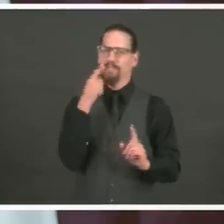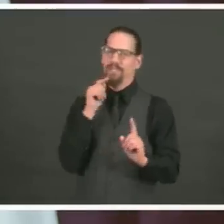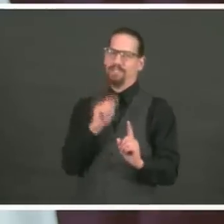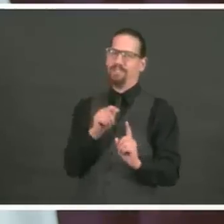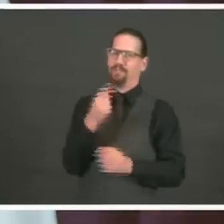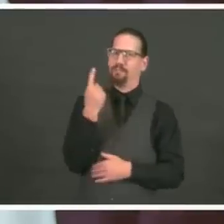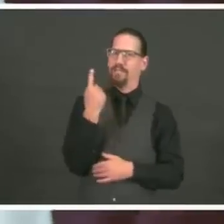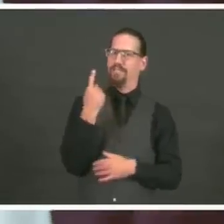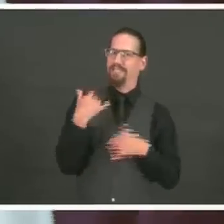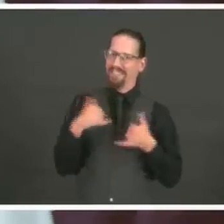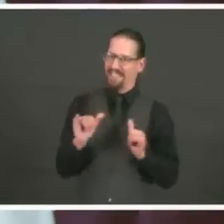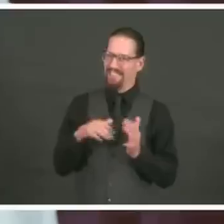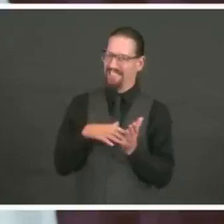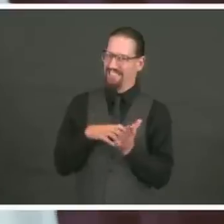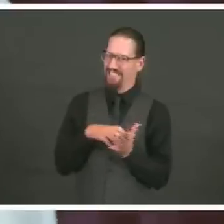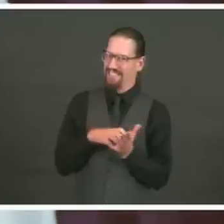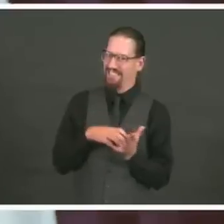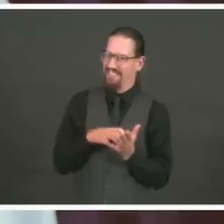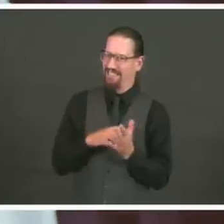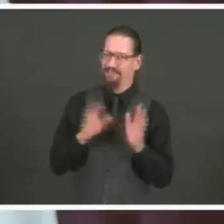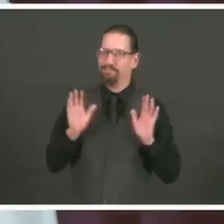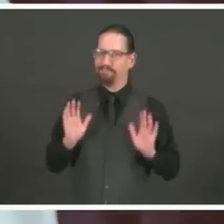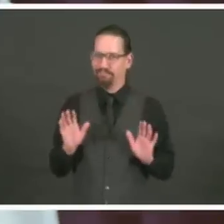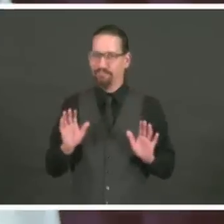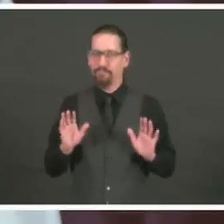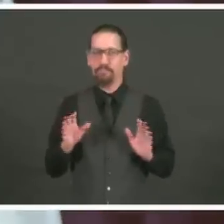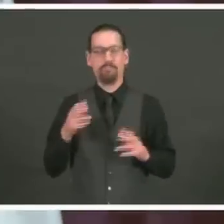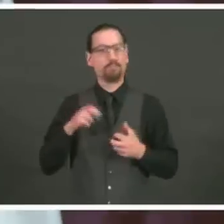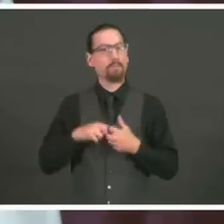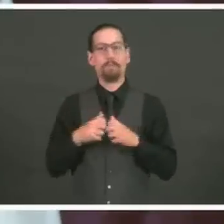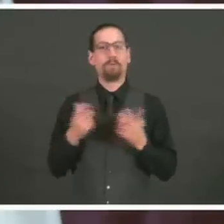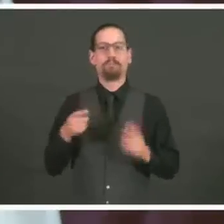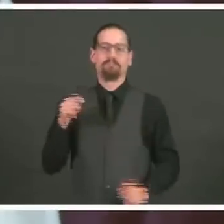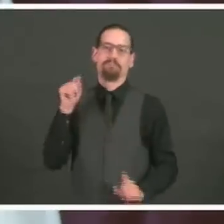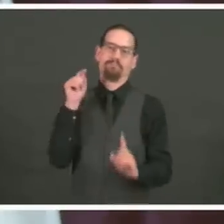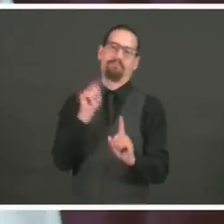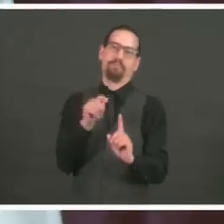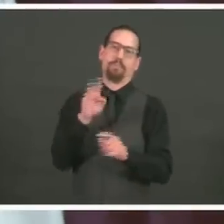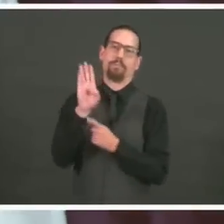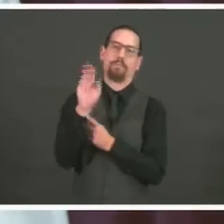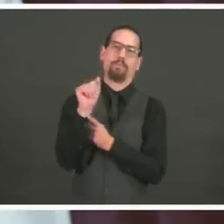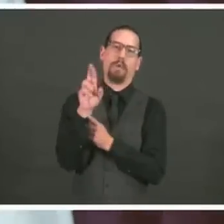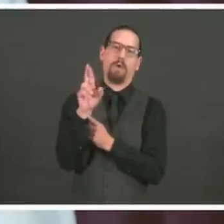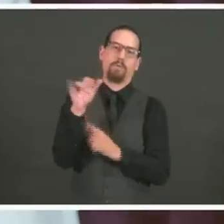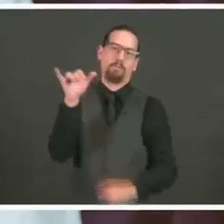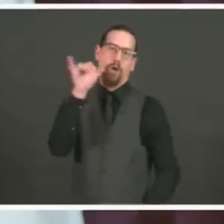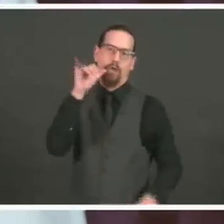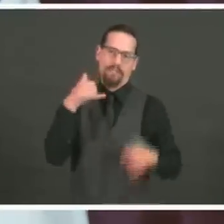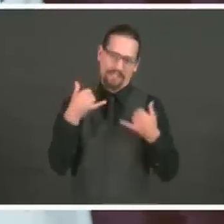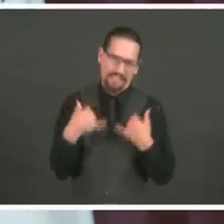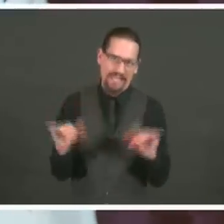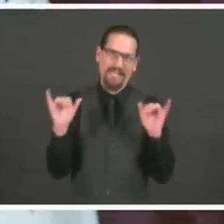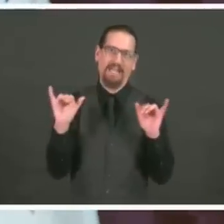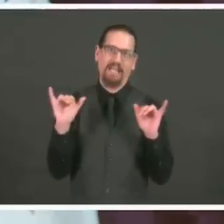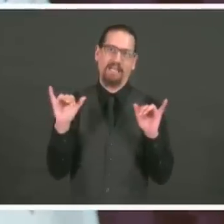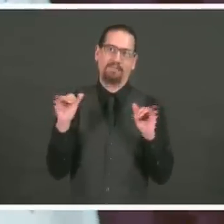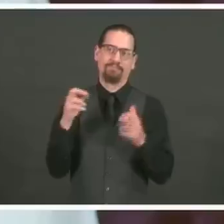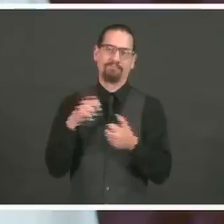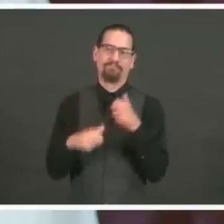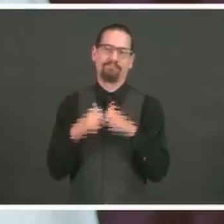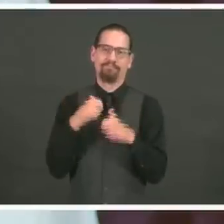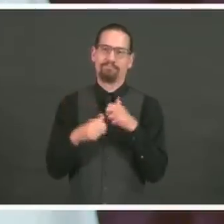which is in bar areas in some restaurants as it relates to gatherings.